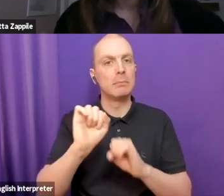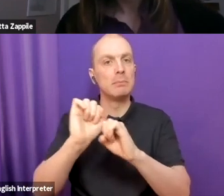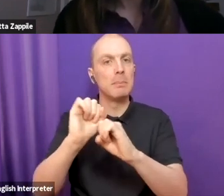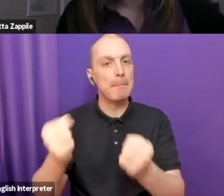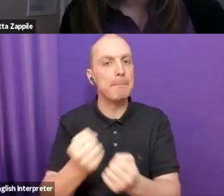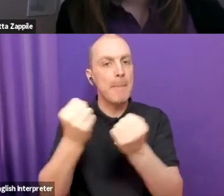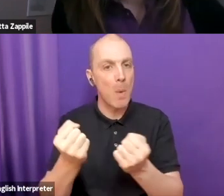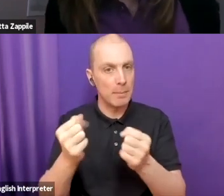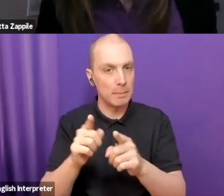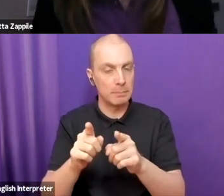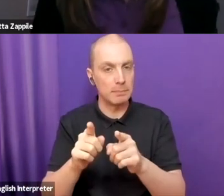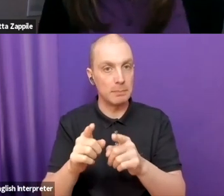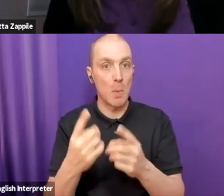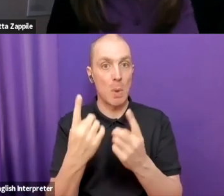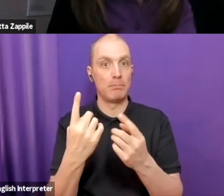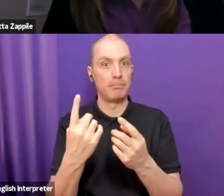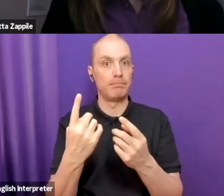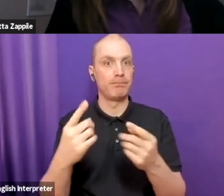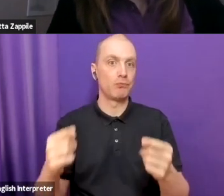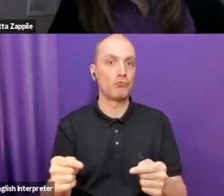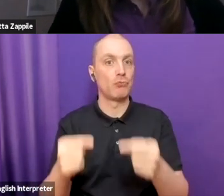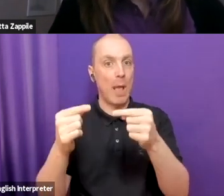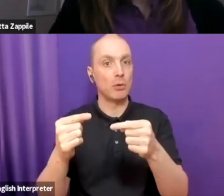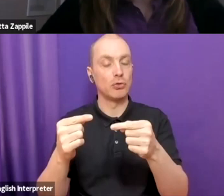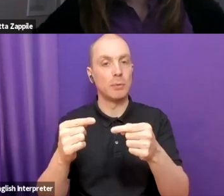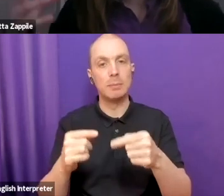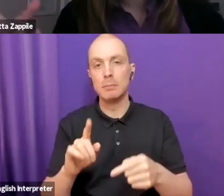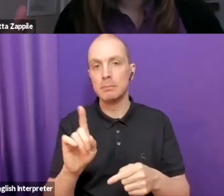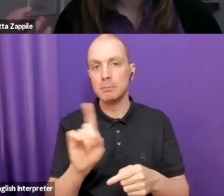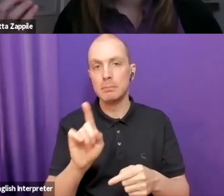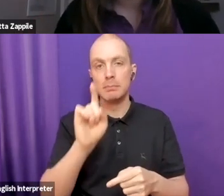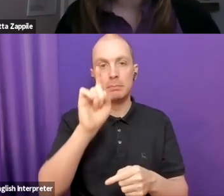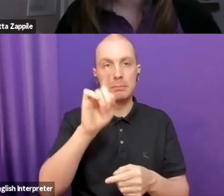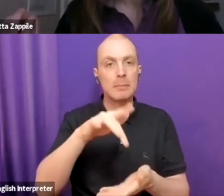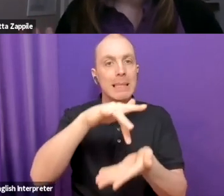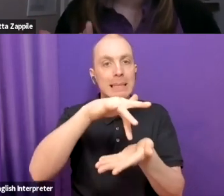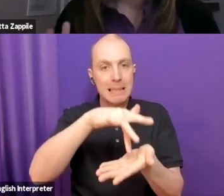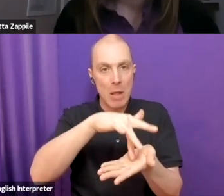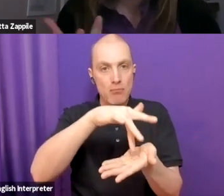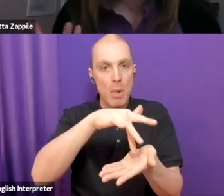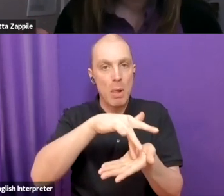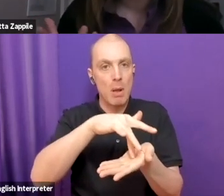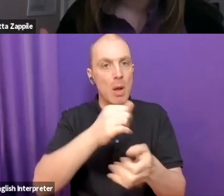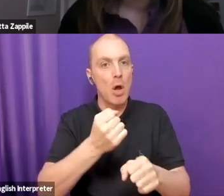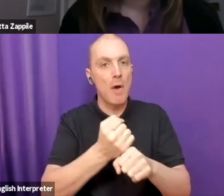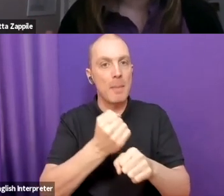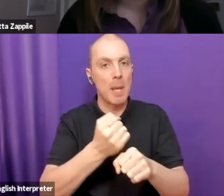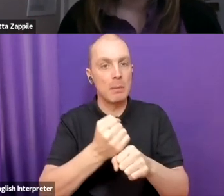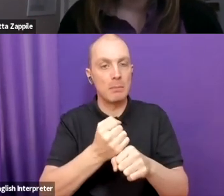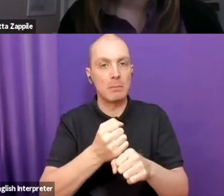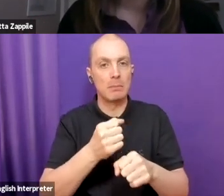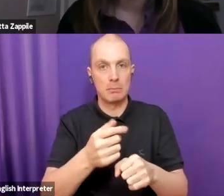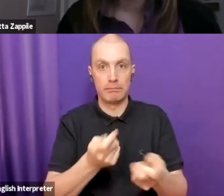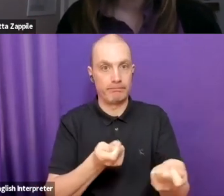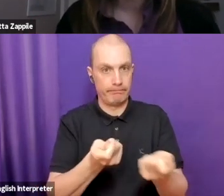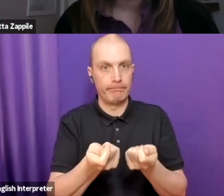say, that the recommendations are done at the central government. And one tip or like